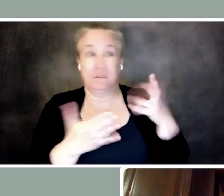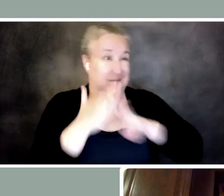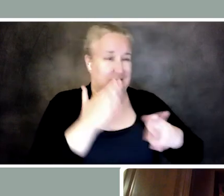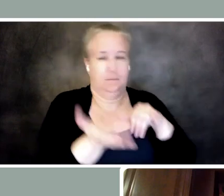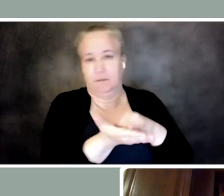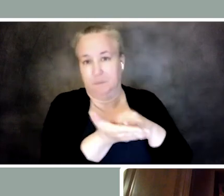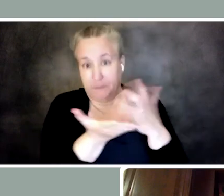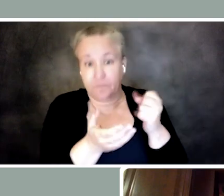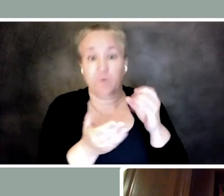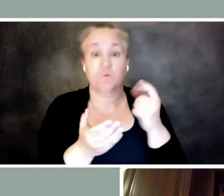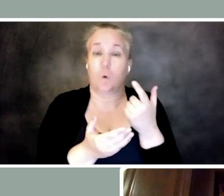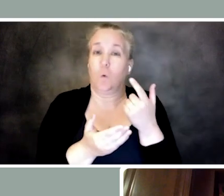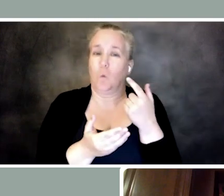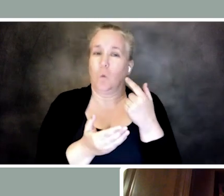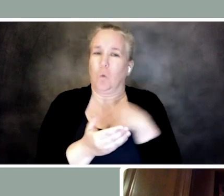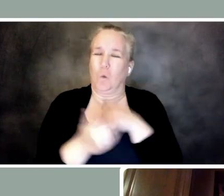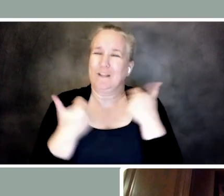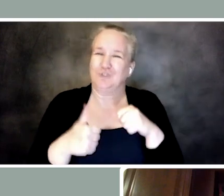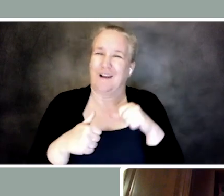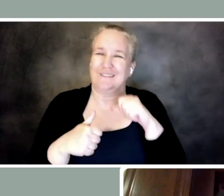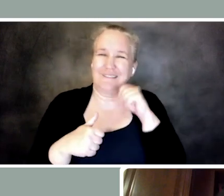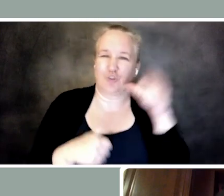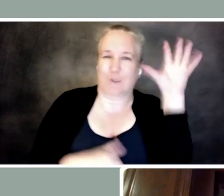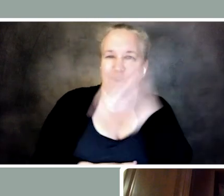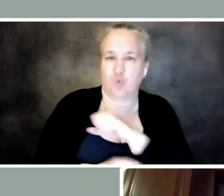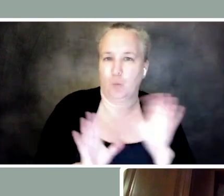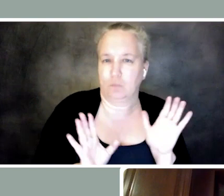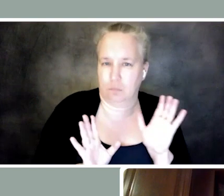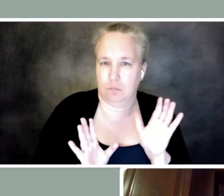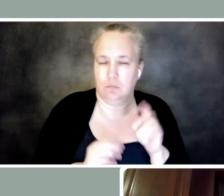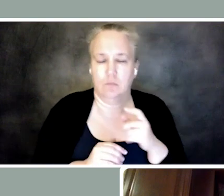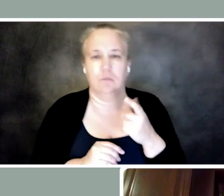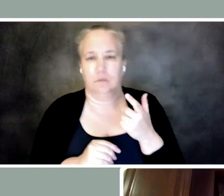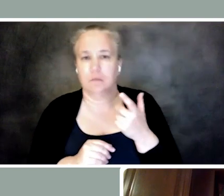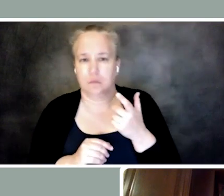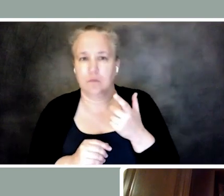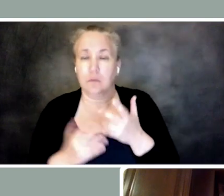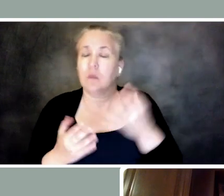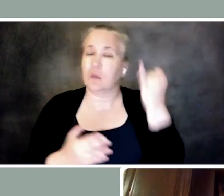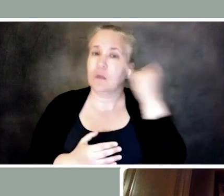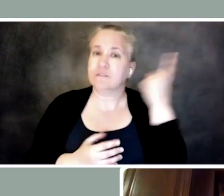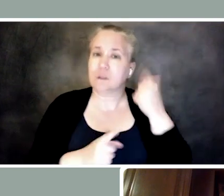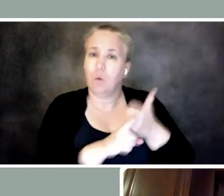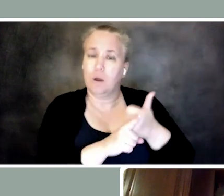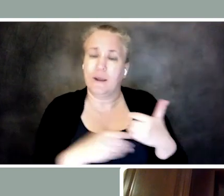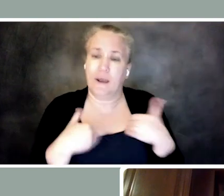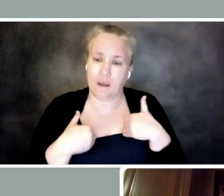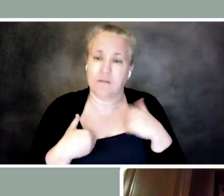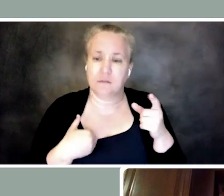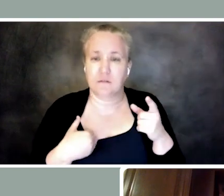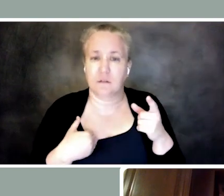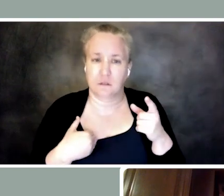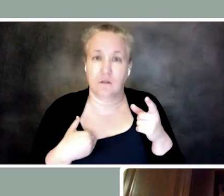So we try not to make an assumption, even though we know we will, if someone has